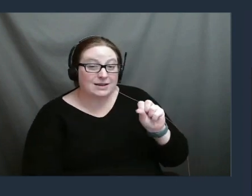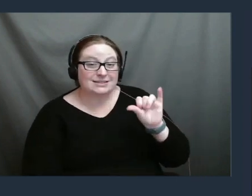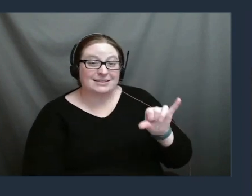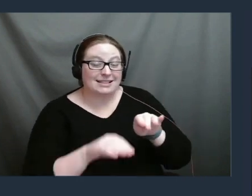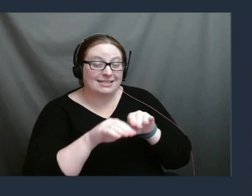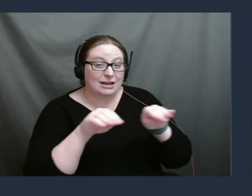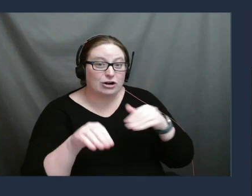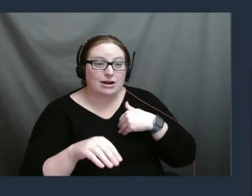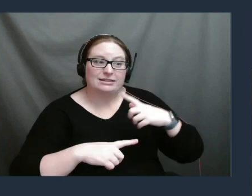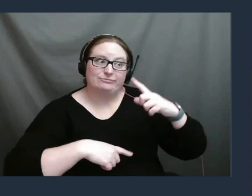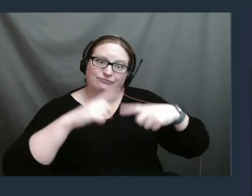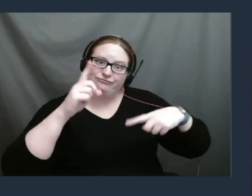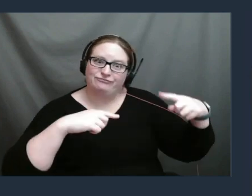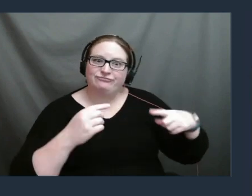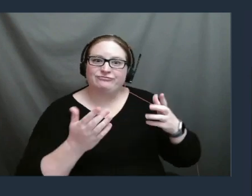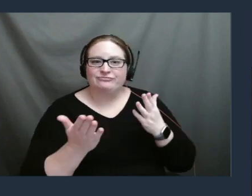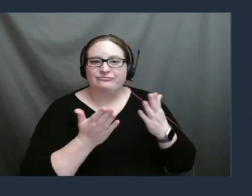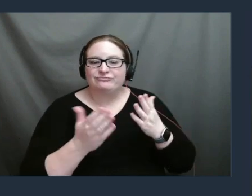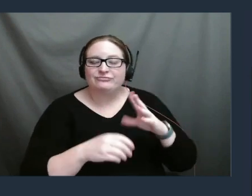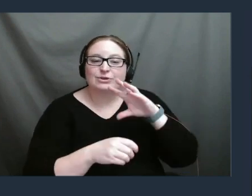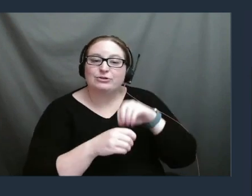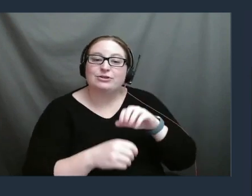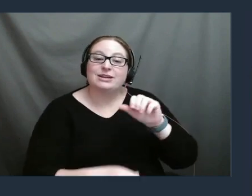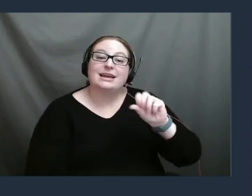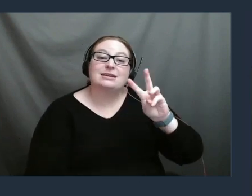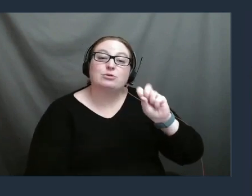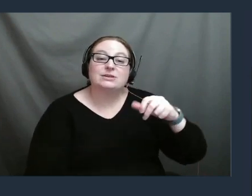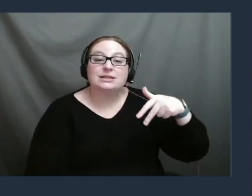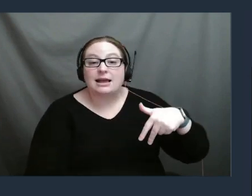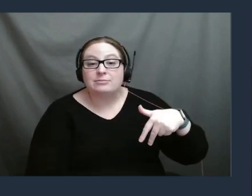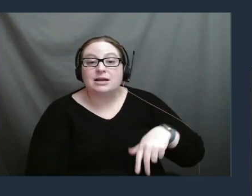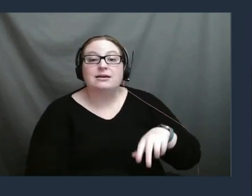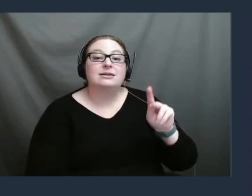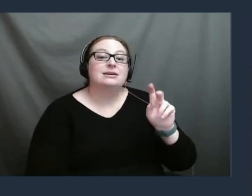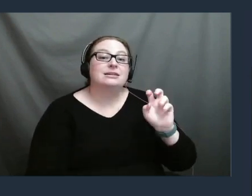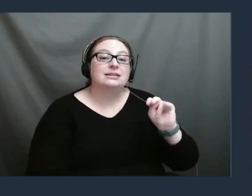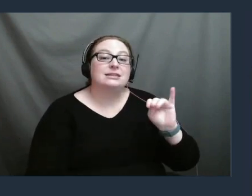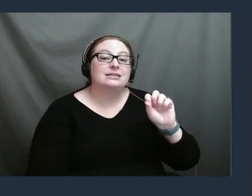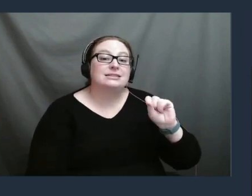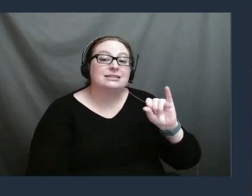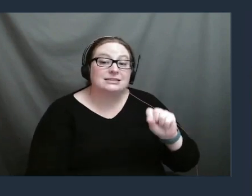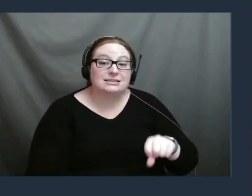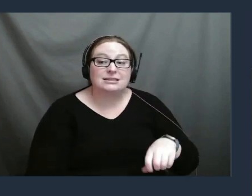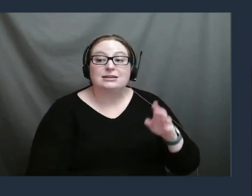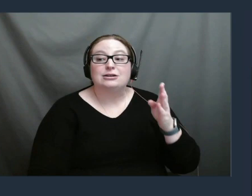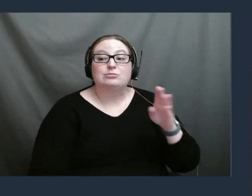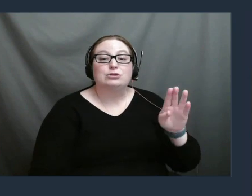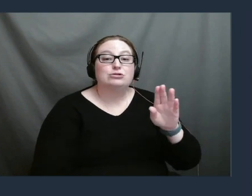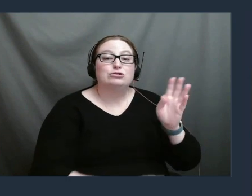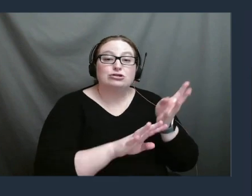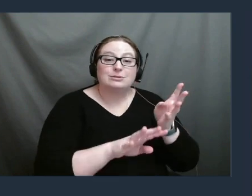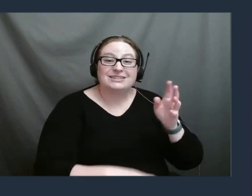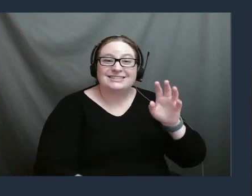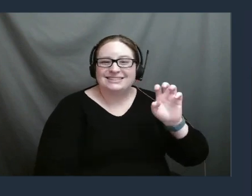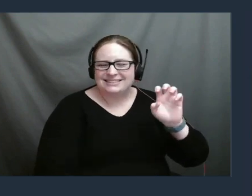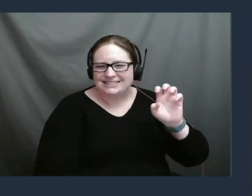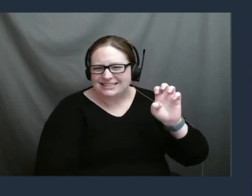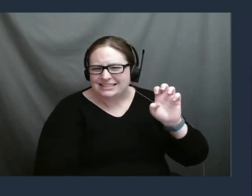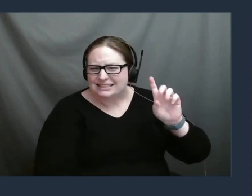of services, including AWS Lambda, Kinesis Data Streams, Glue Streaming ETL, and several other open source